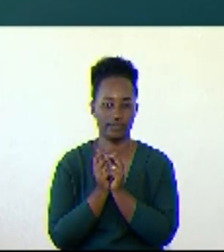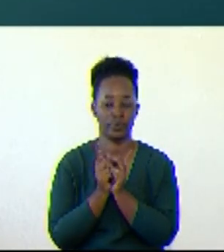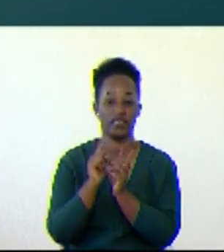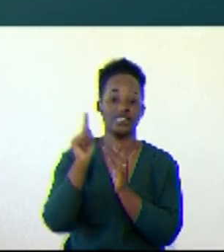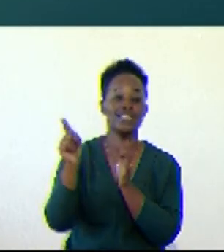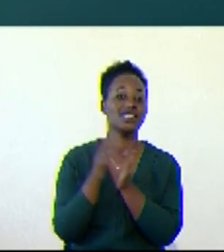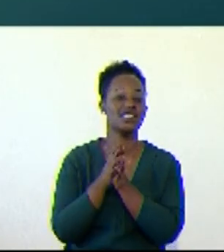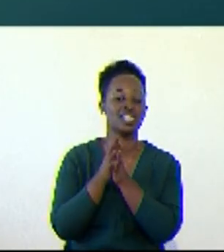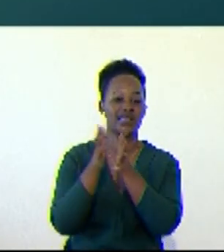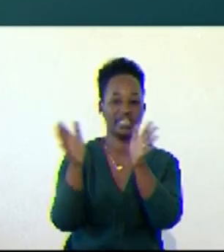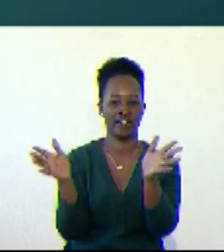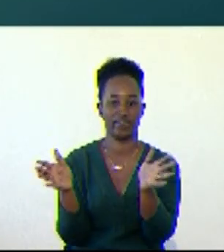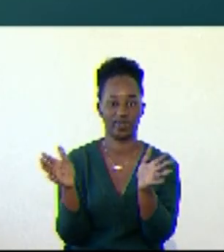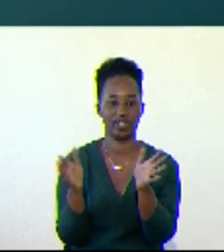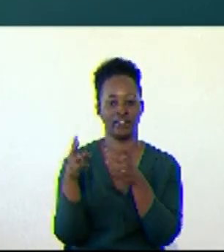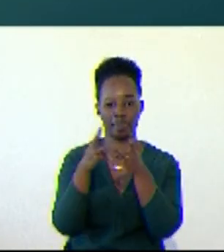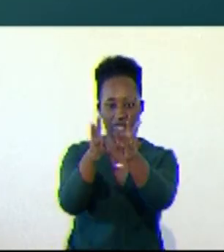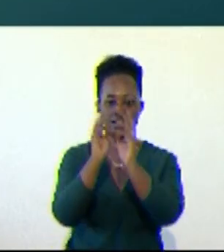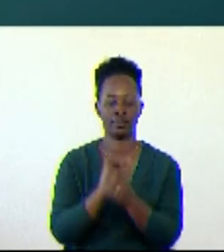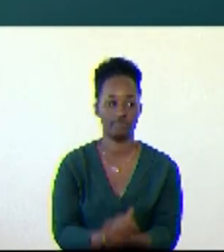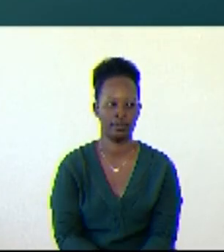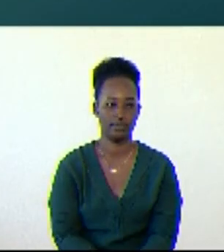is generally the mechanism.